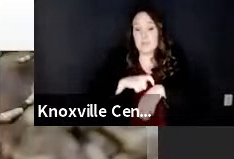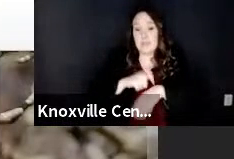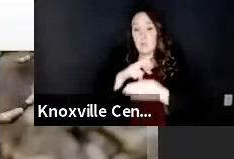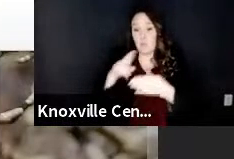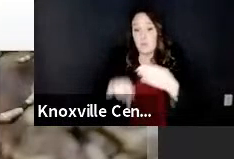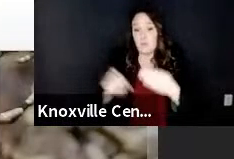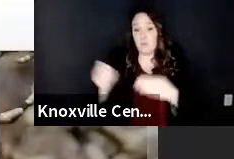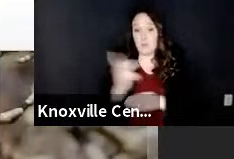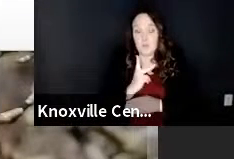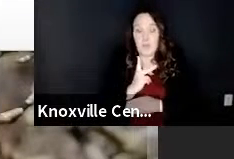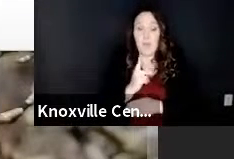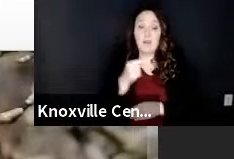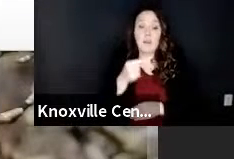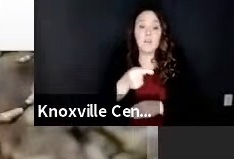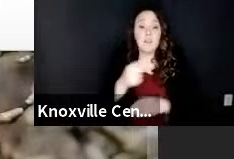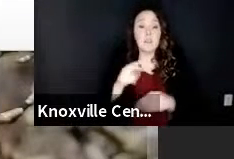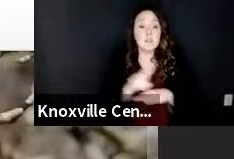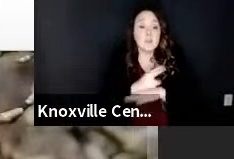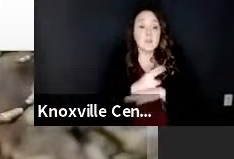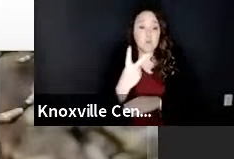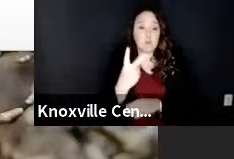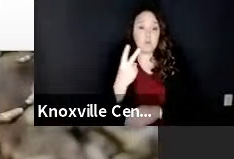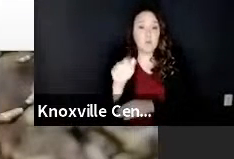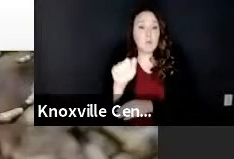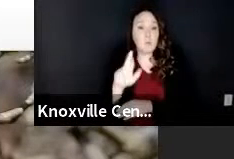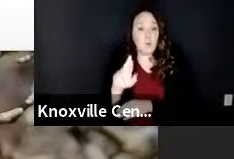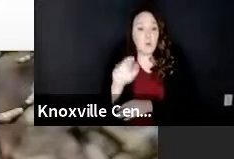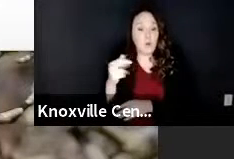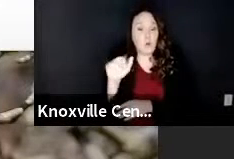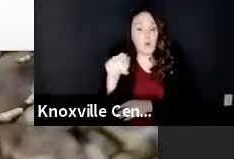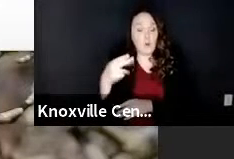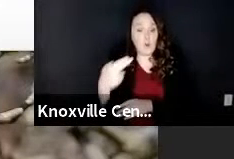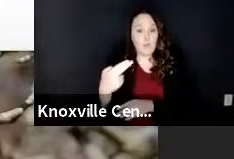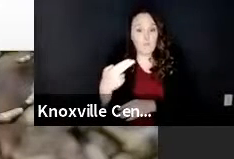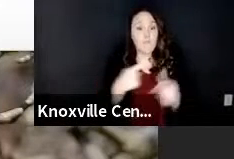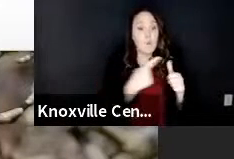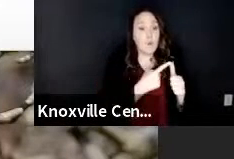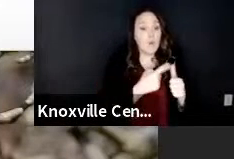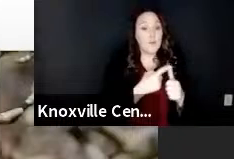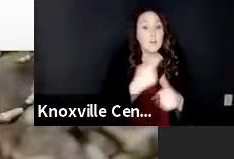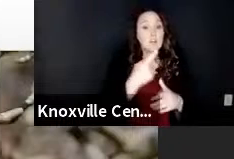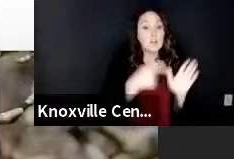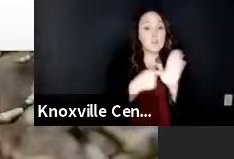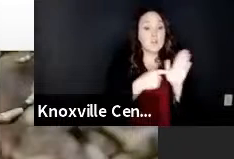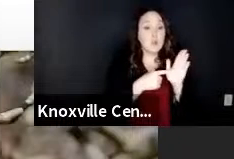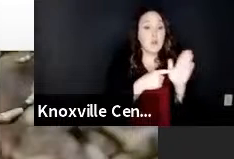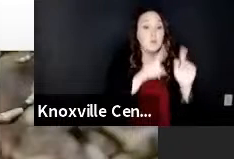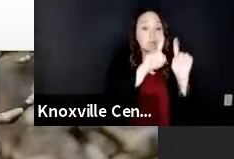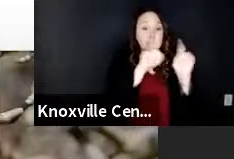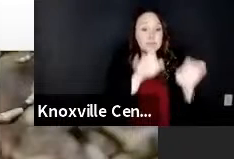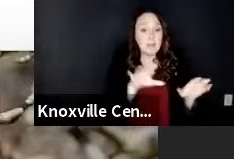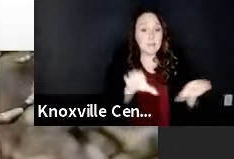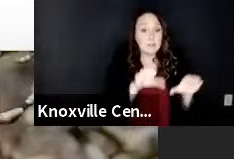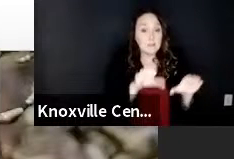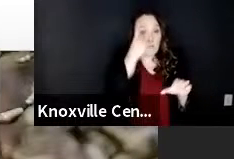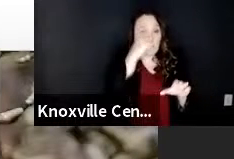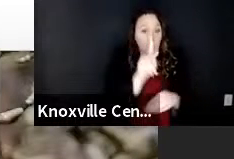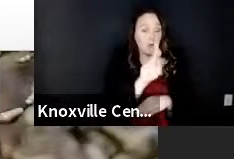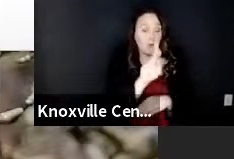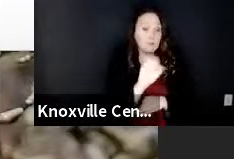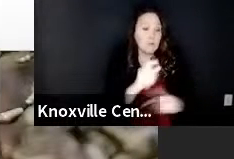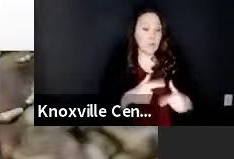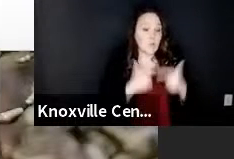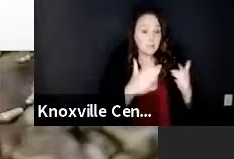this benchmark, we're utilizing 2 bar graphs, one that shows a sample of tests conducted for Knox County residents and another for average time